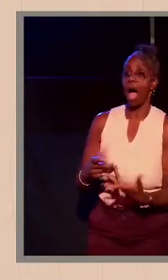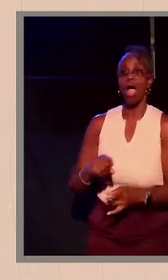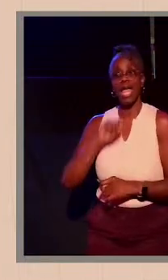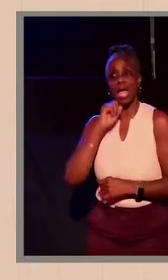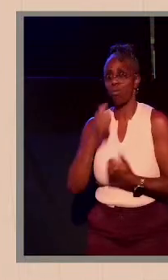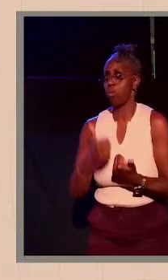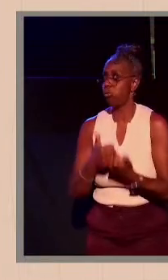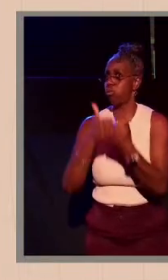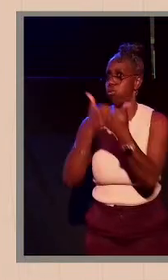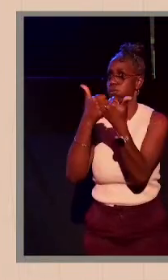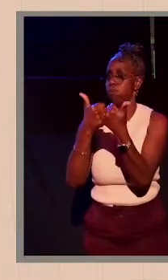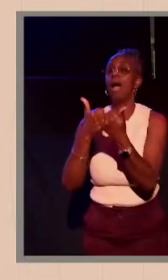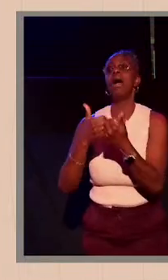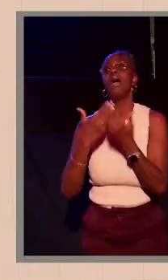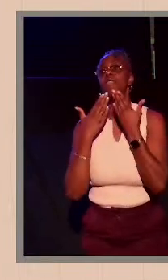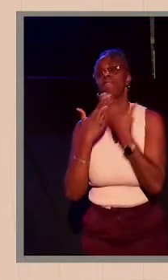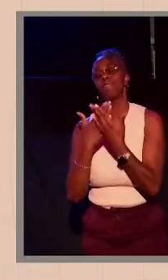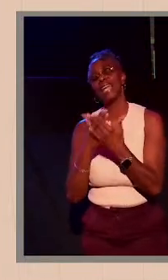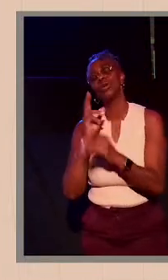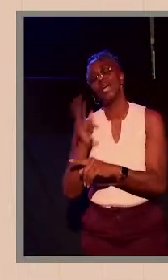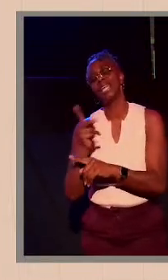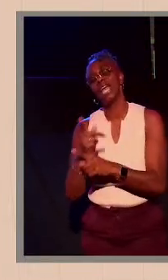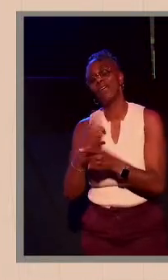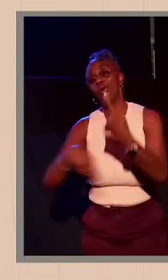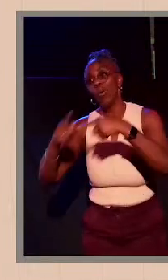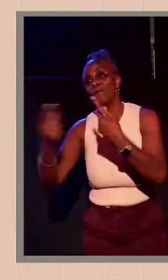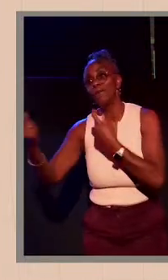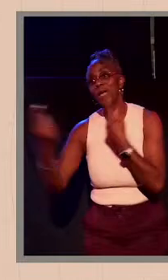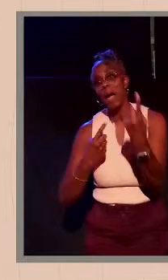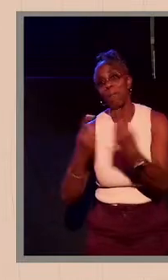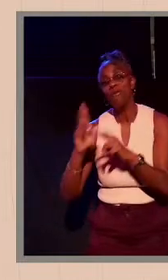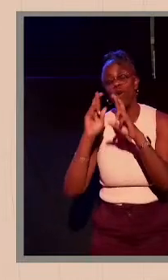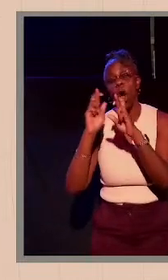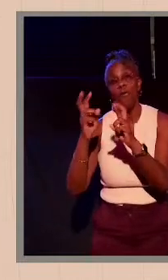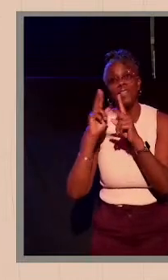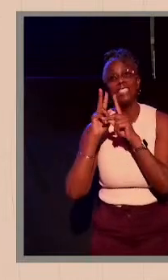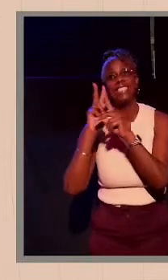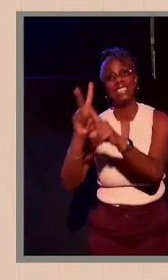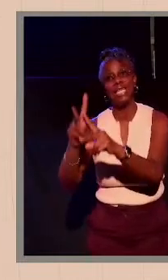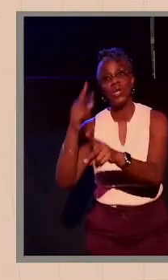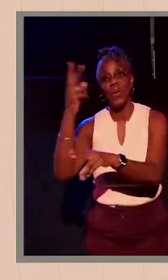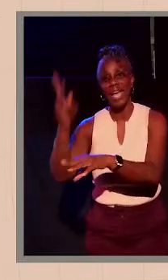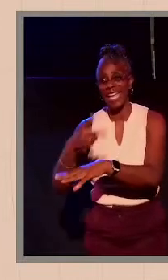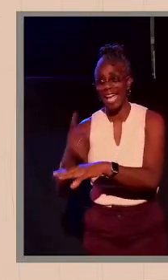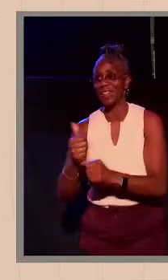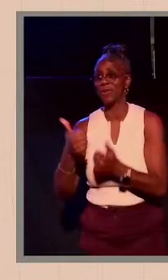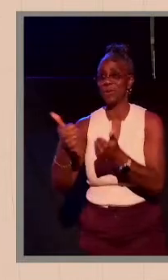And thanks again, everyone, for coming. And we will see you hopefully next time.